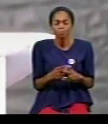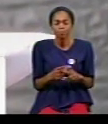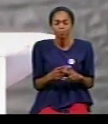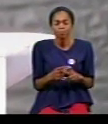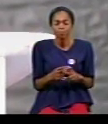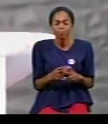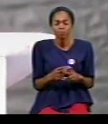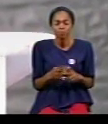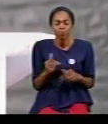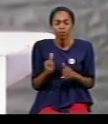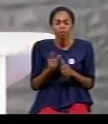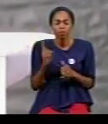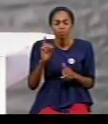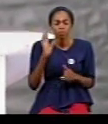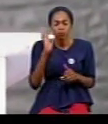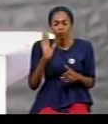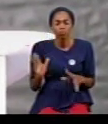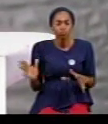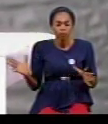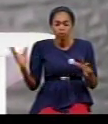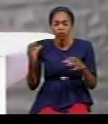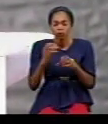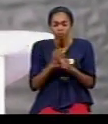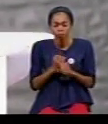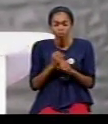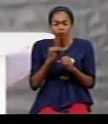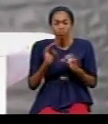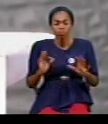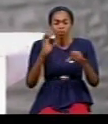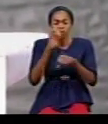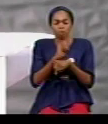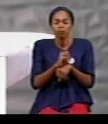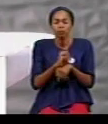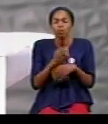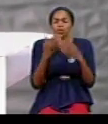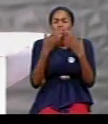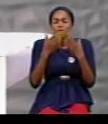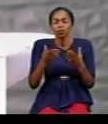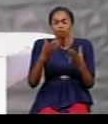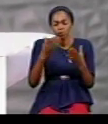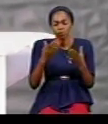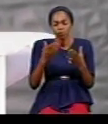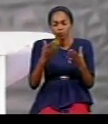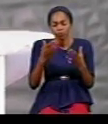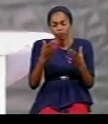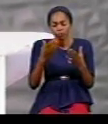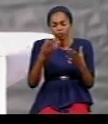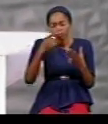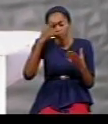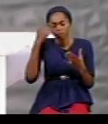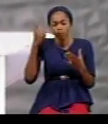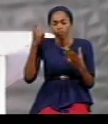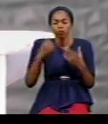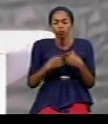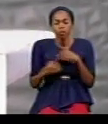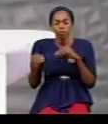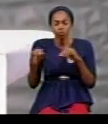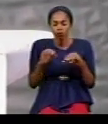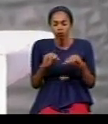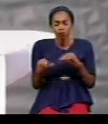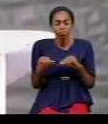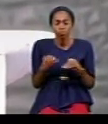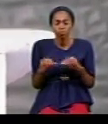Everyone will be partaker. Lord, we thank you. Because that you have done.